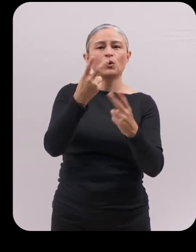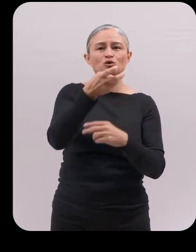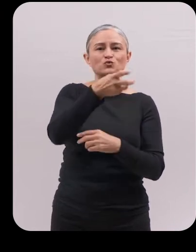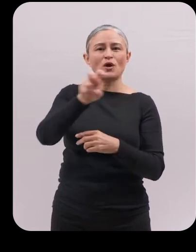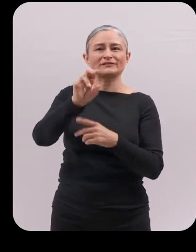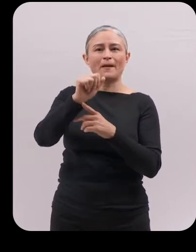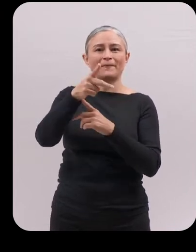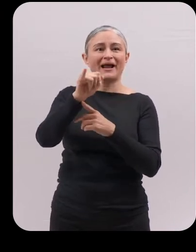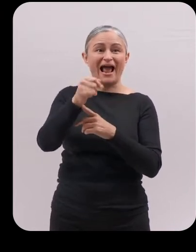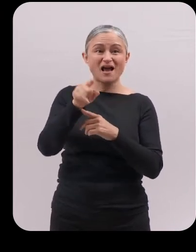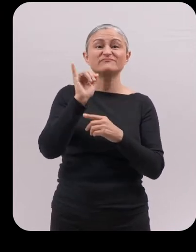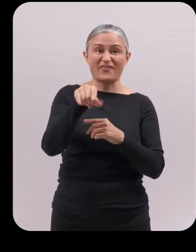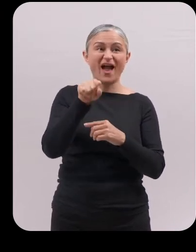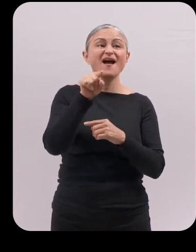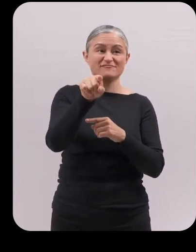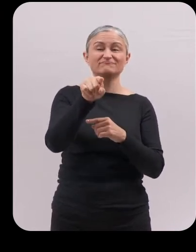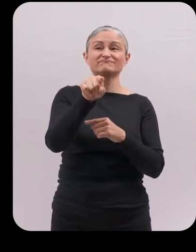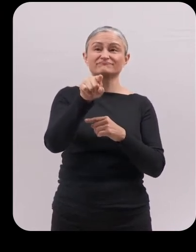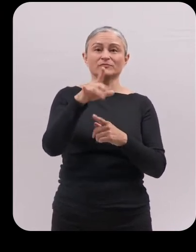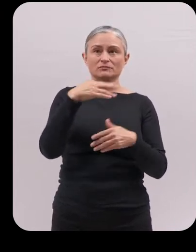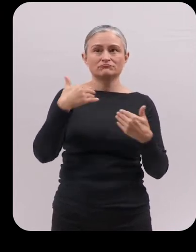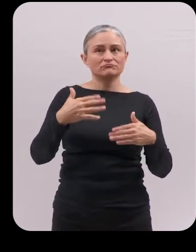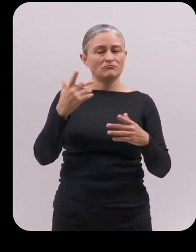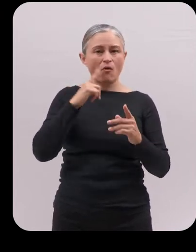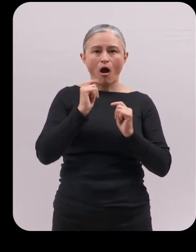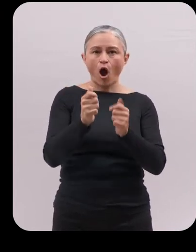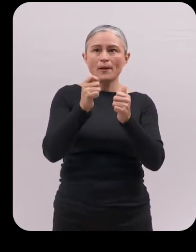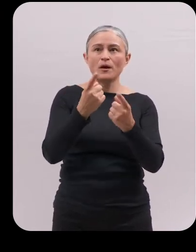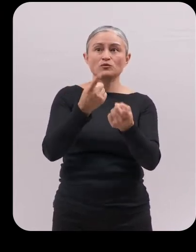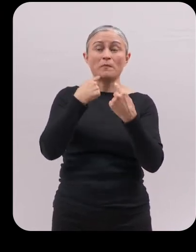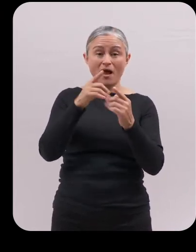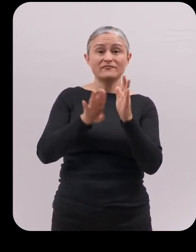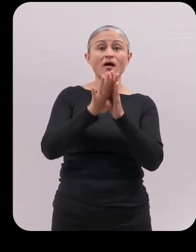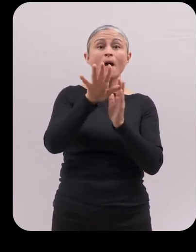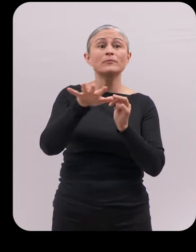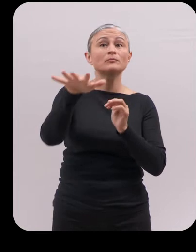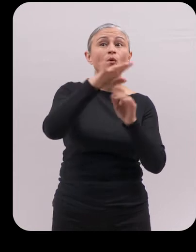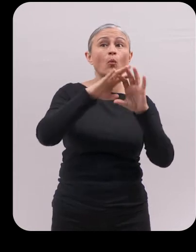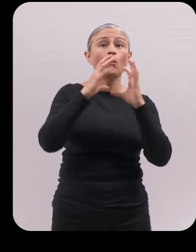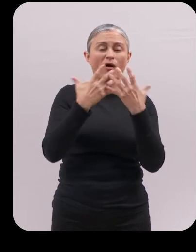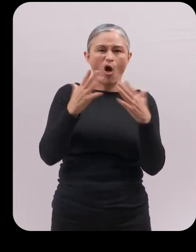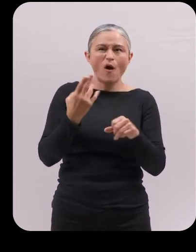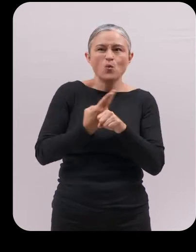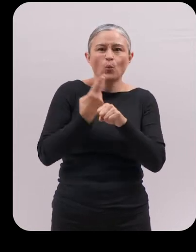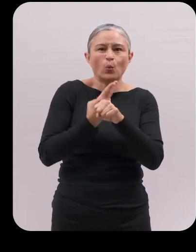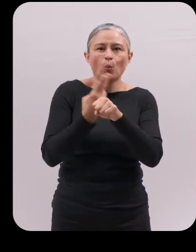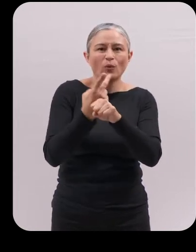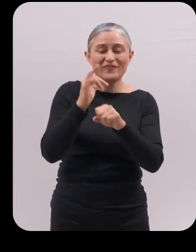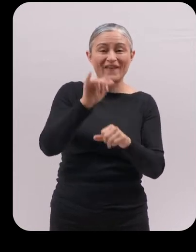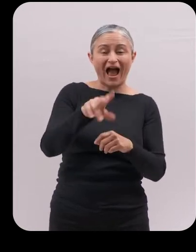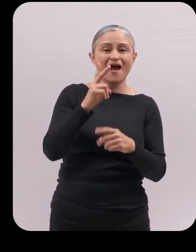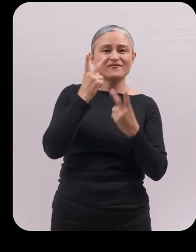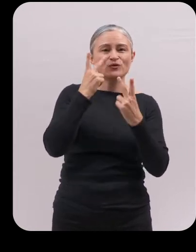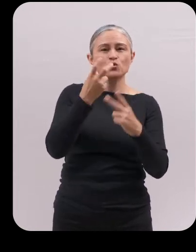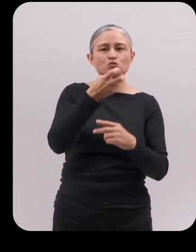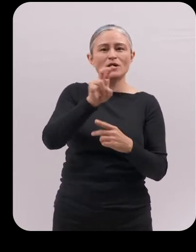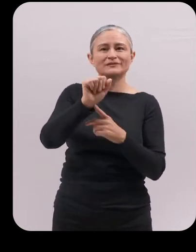been amazed by the response. Developers across the world are already using View Transitions to build better